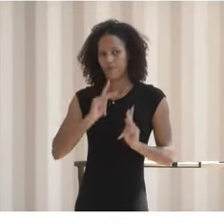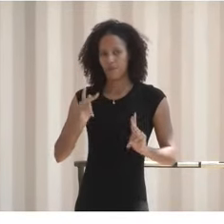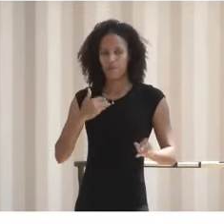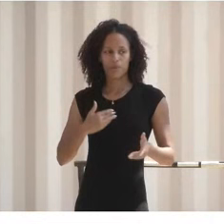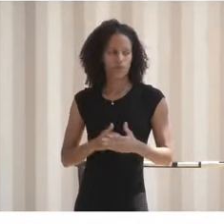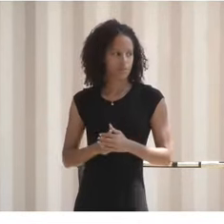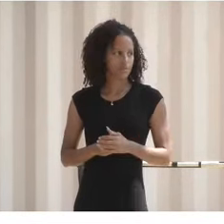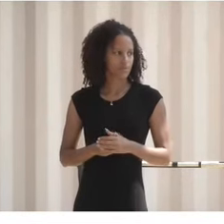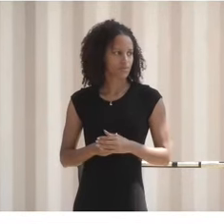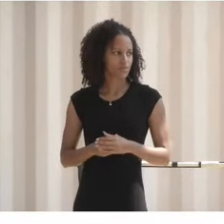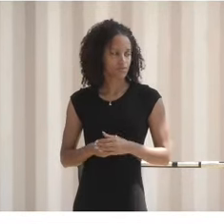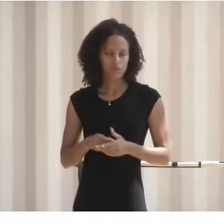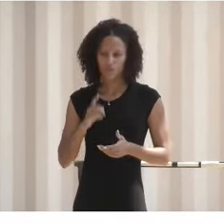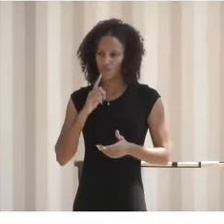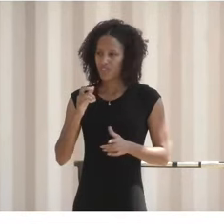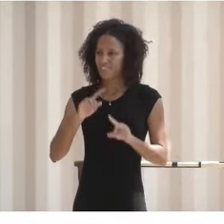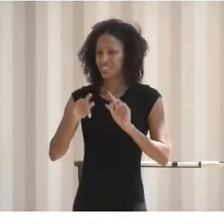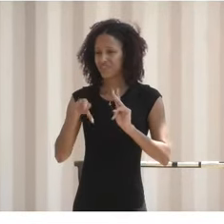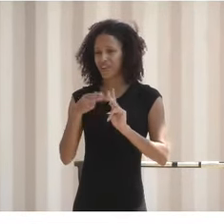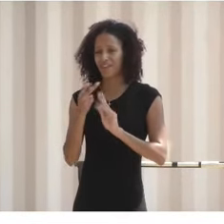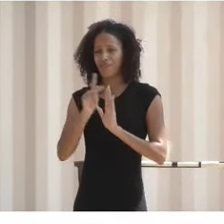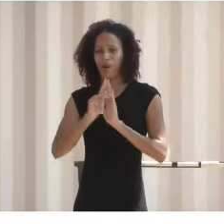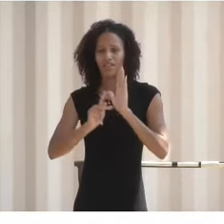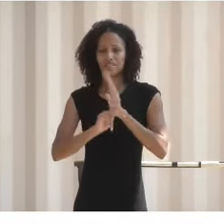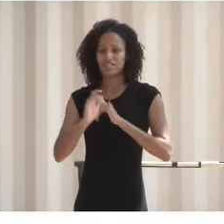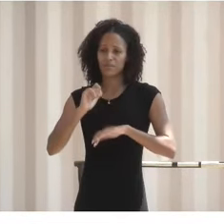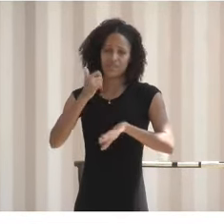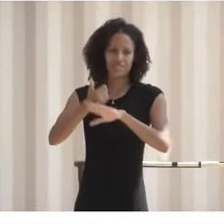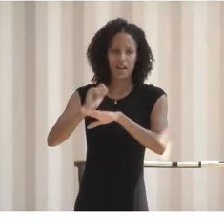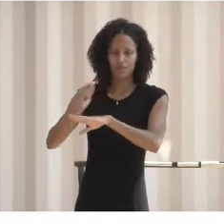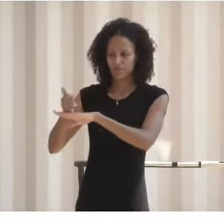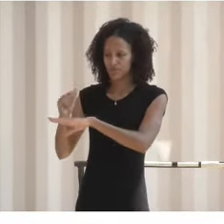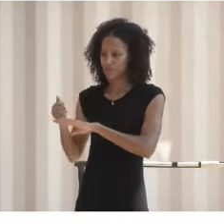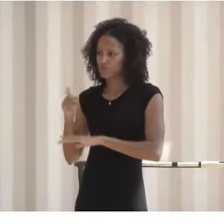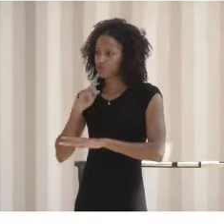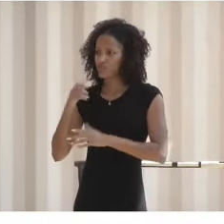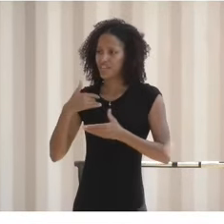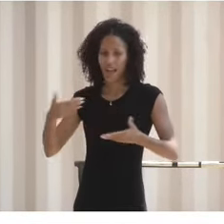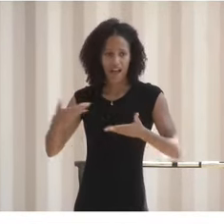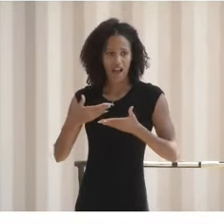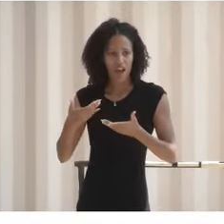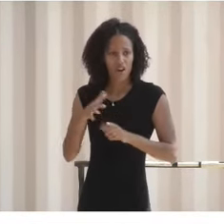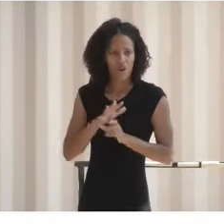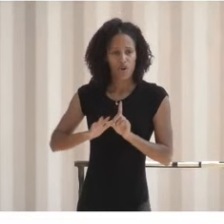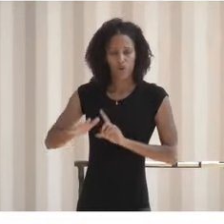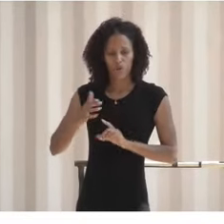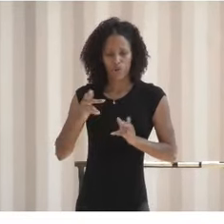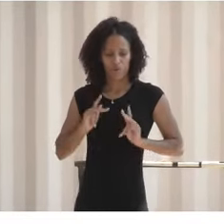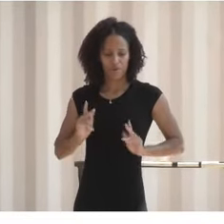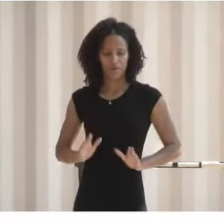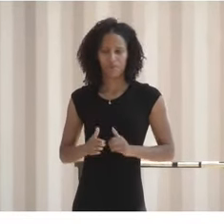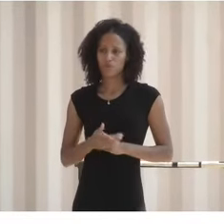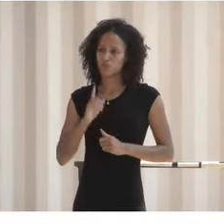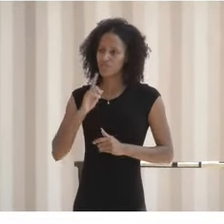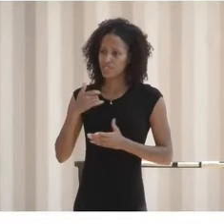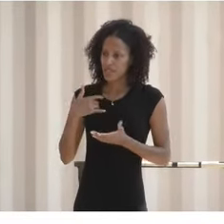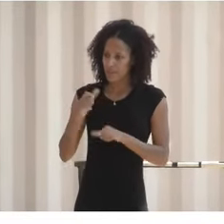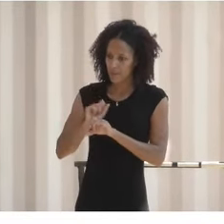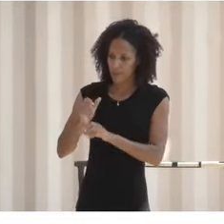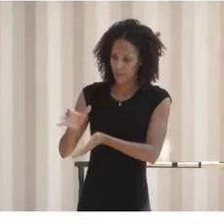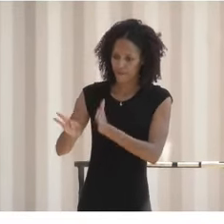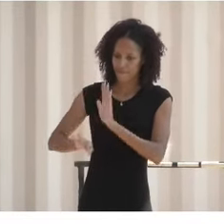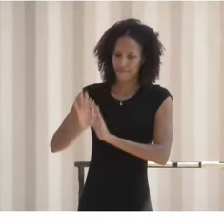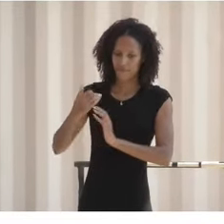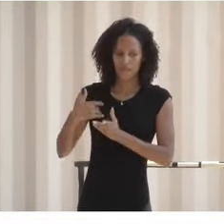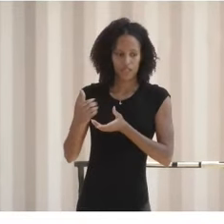injustice. Groundbreaking policies and programs have been established there to hire local residents and employ them in the process of restoring